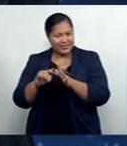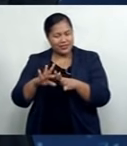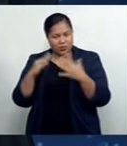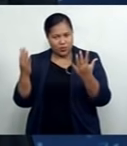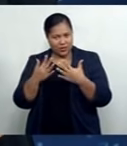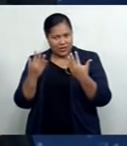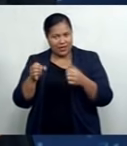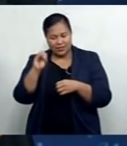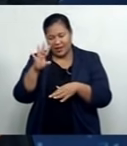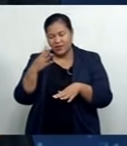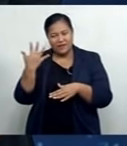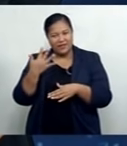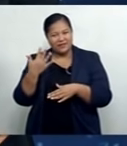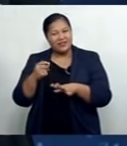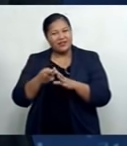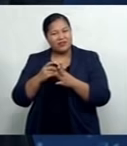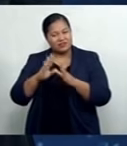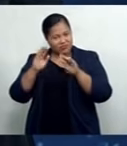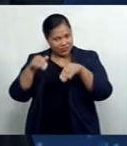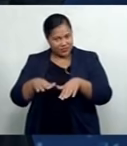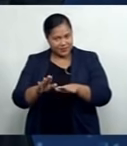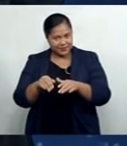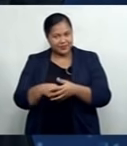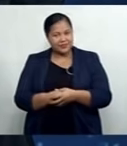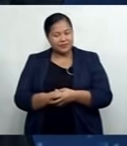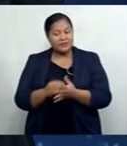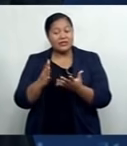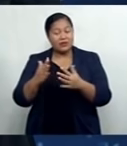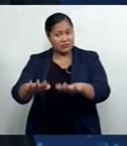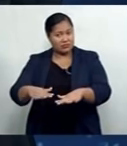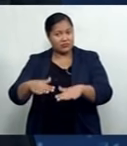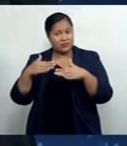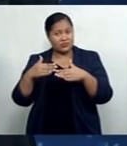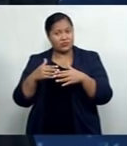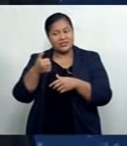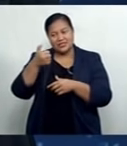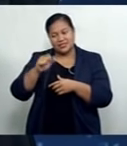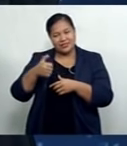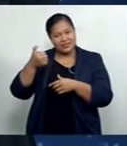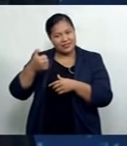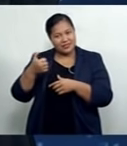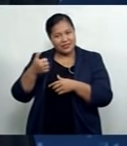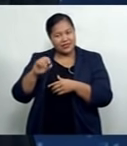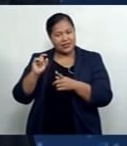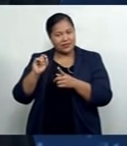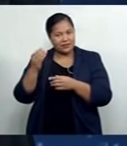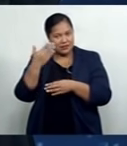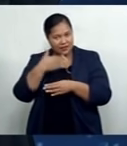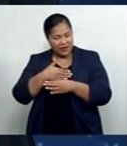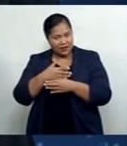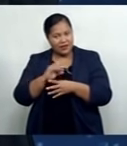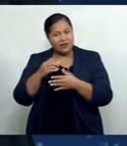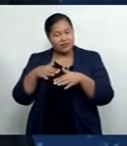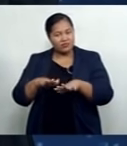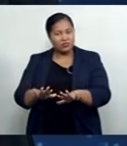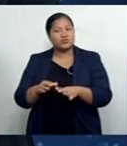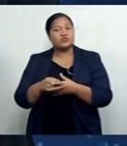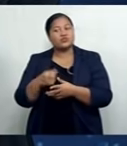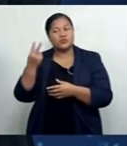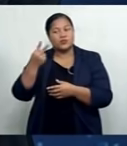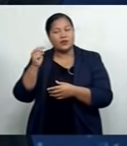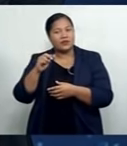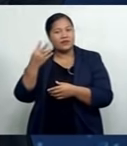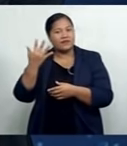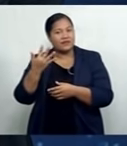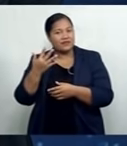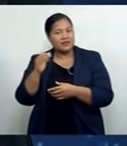15 knots, moderate seas. Turning to tides, high tide was at 6:16 p.m. and the next low tide is at 12:15